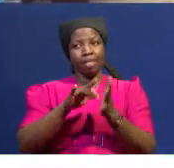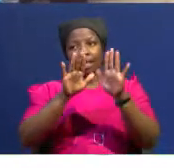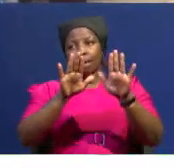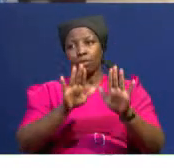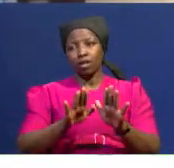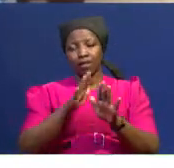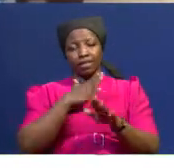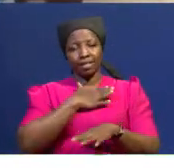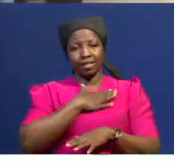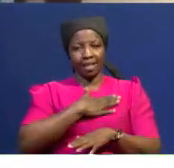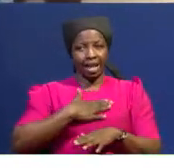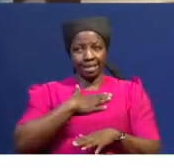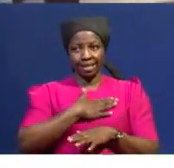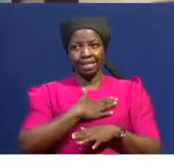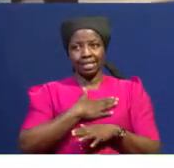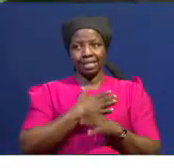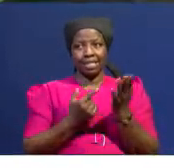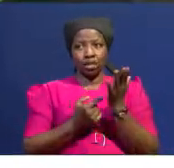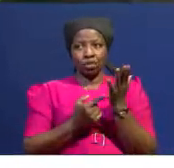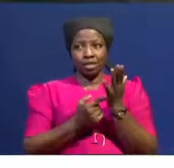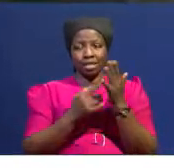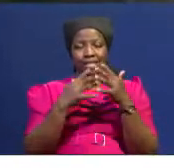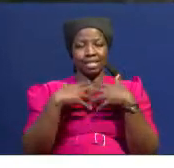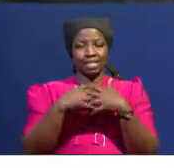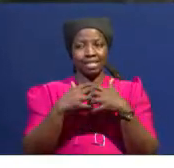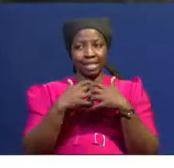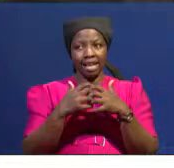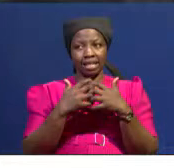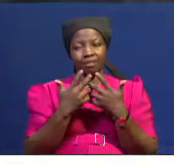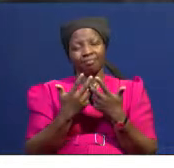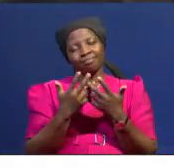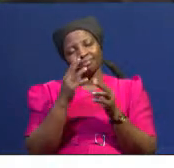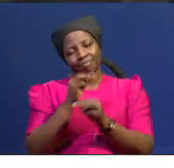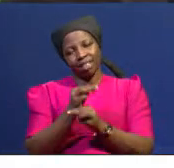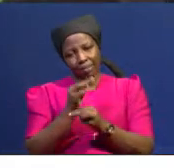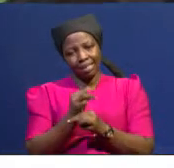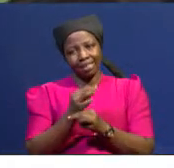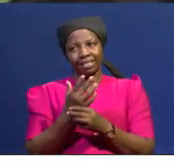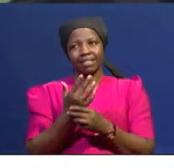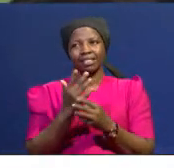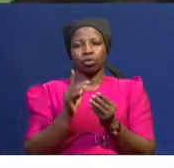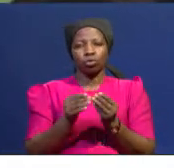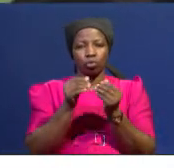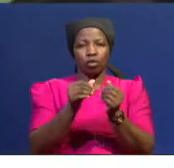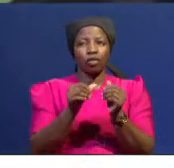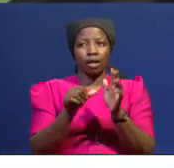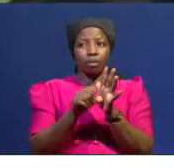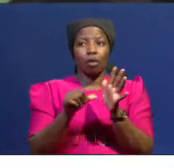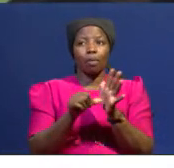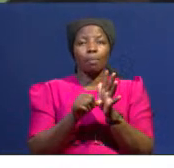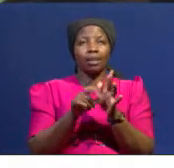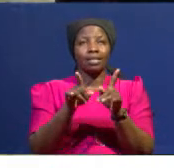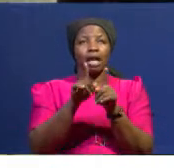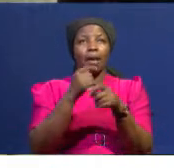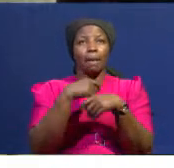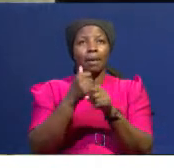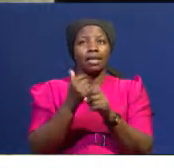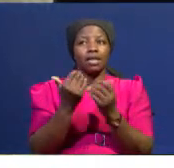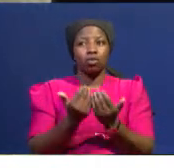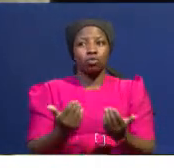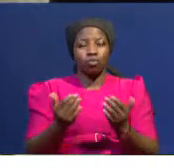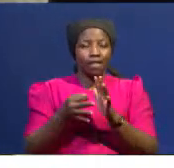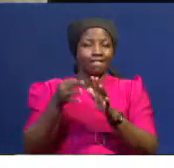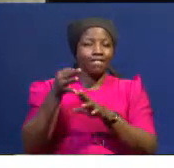technology, engineering and mathematics education in improving students' problem-solving abilities and shaping their future.